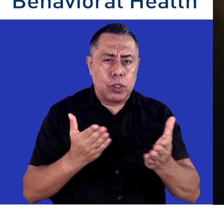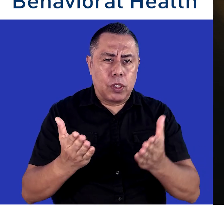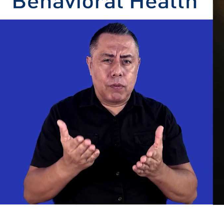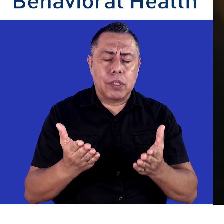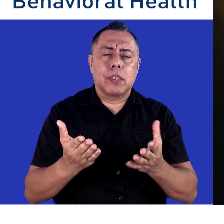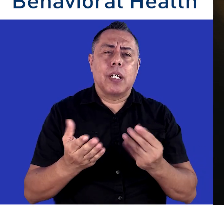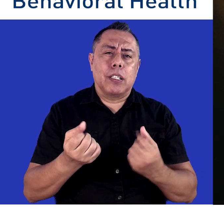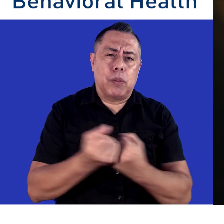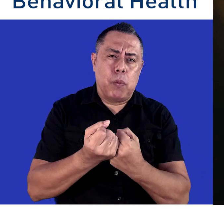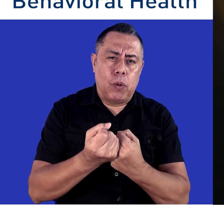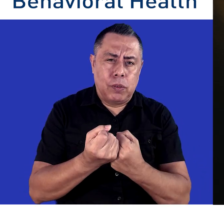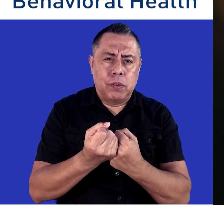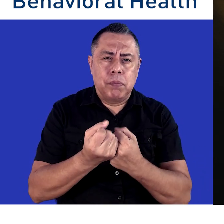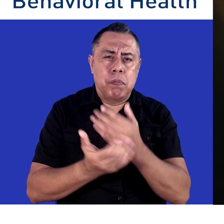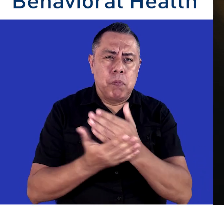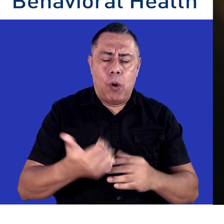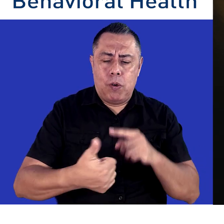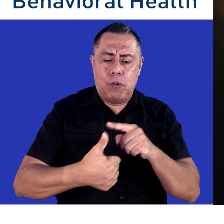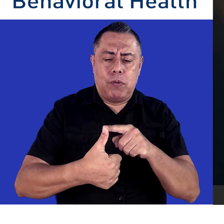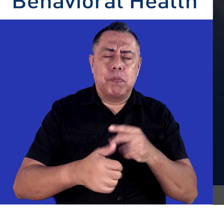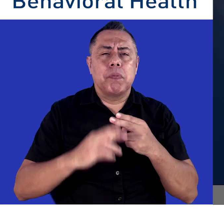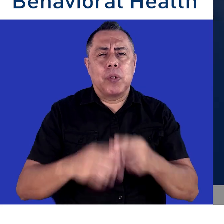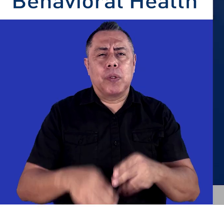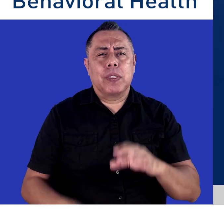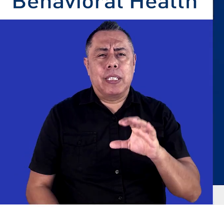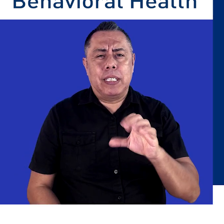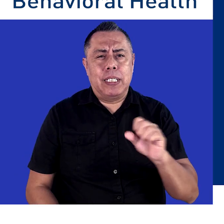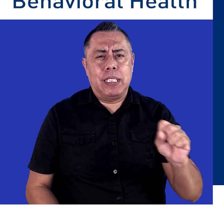and Supports component, or CSS for short.